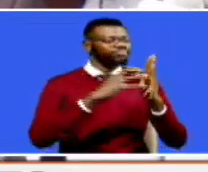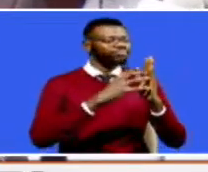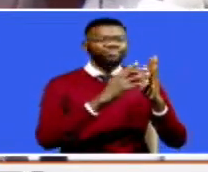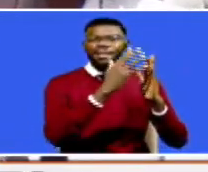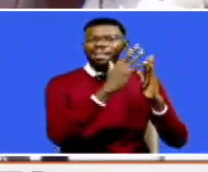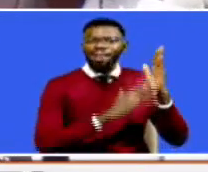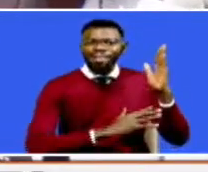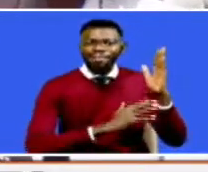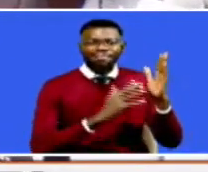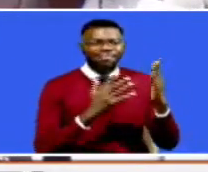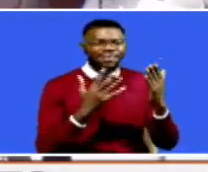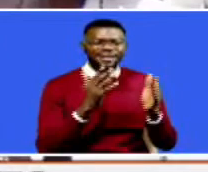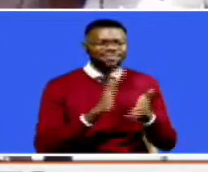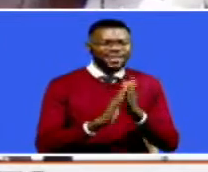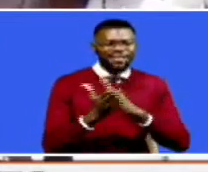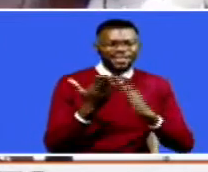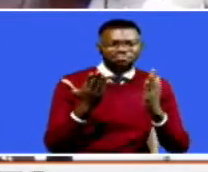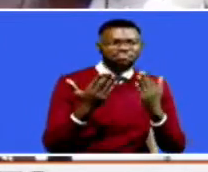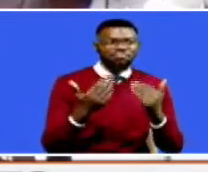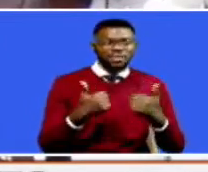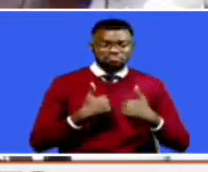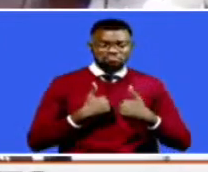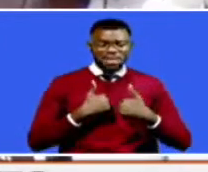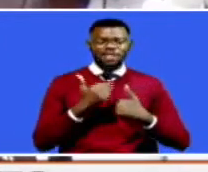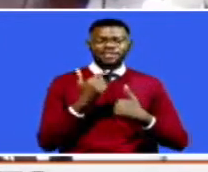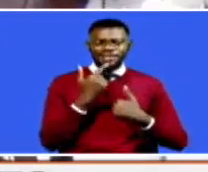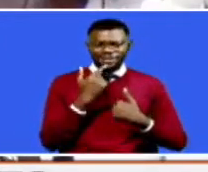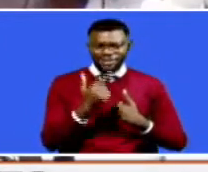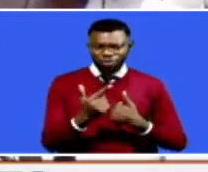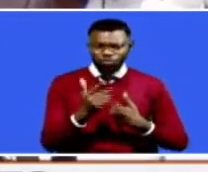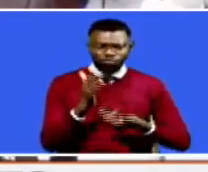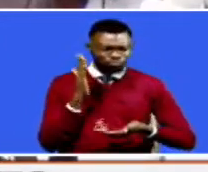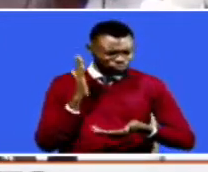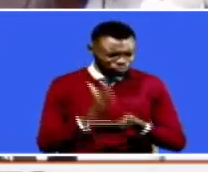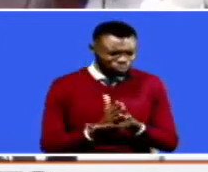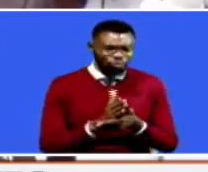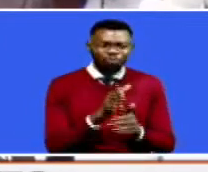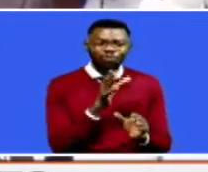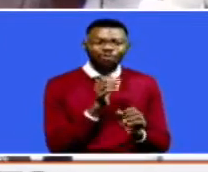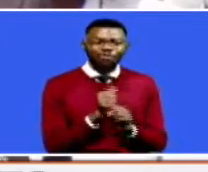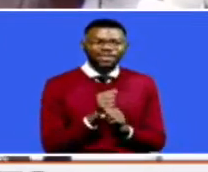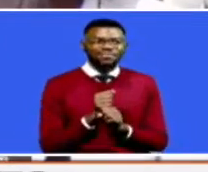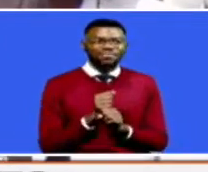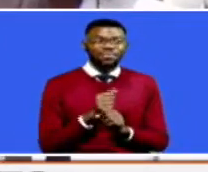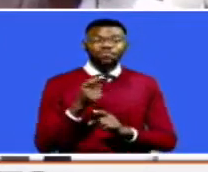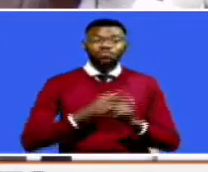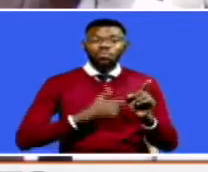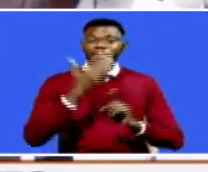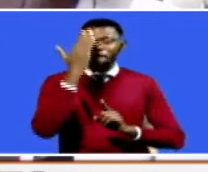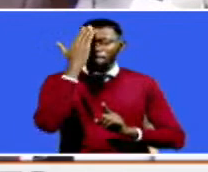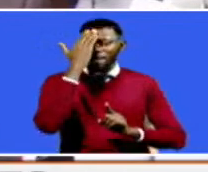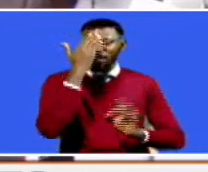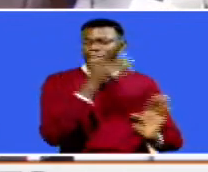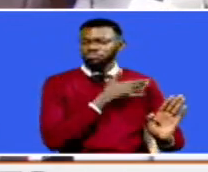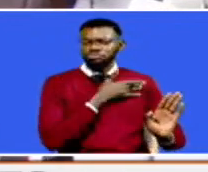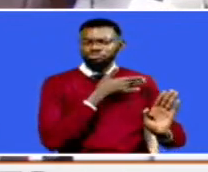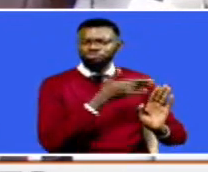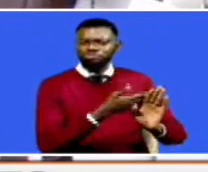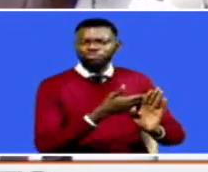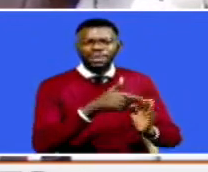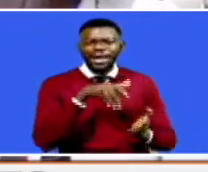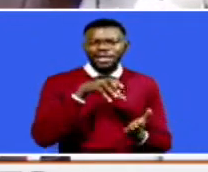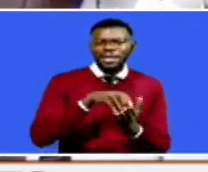there. So I can tell you with absolute confidence that since Monday, we have not had a single